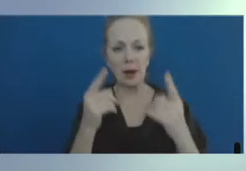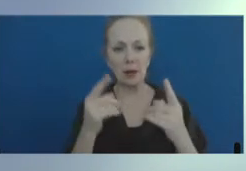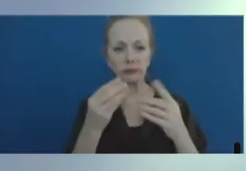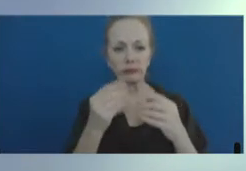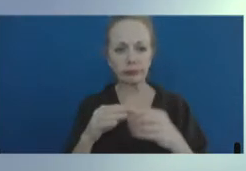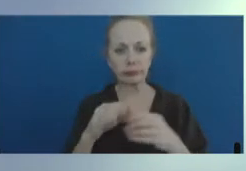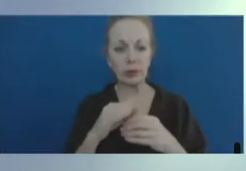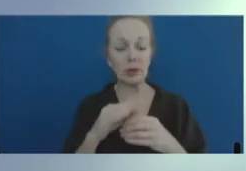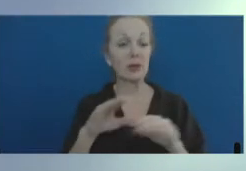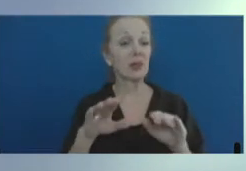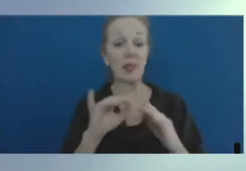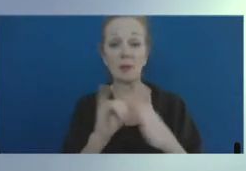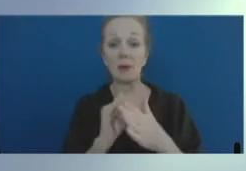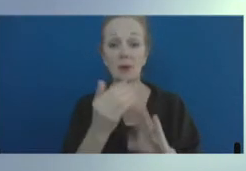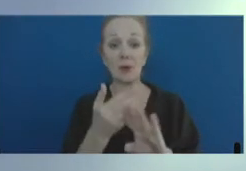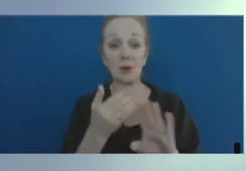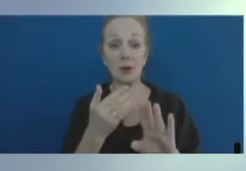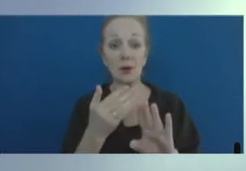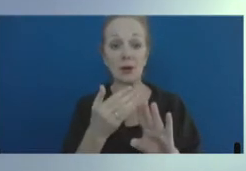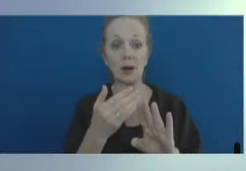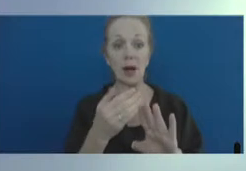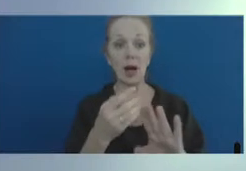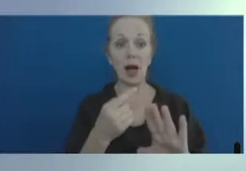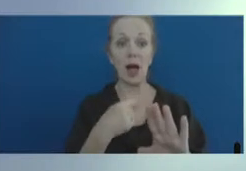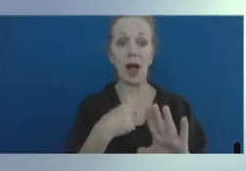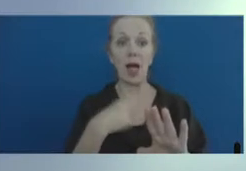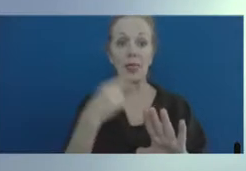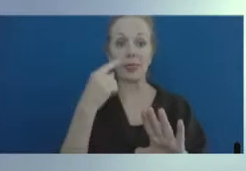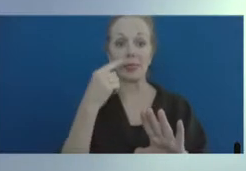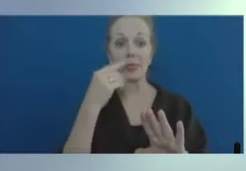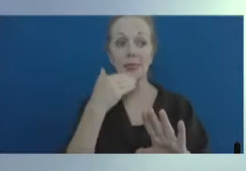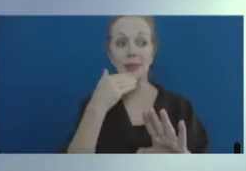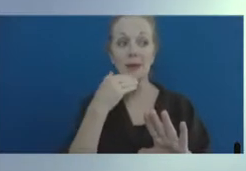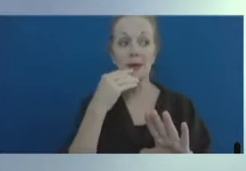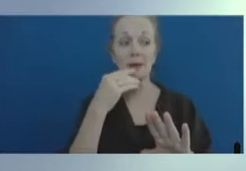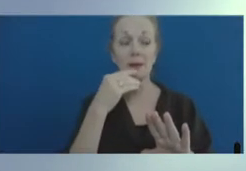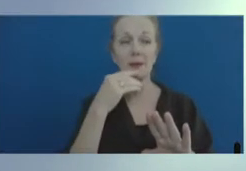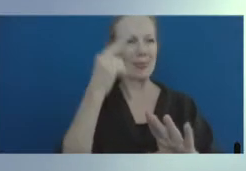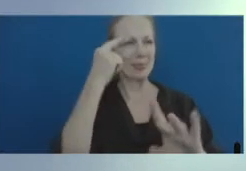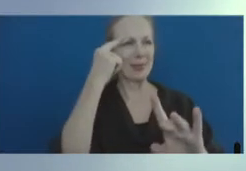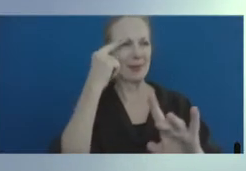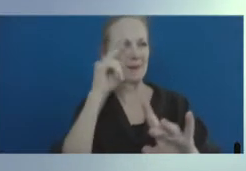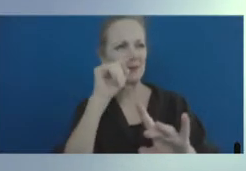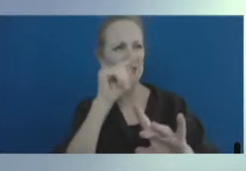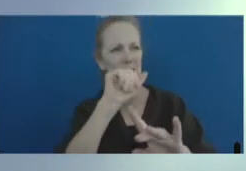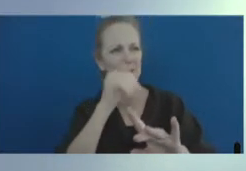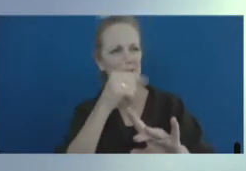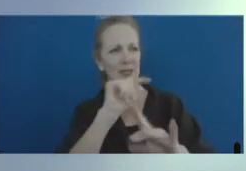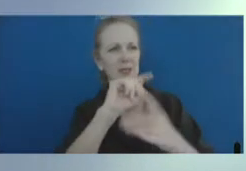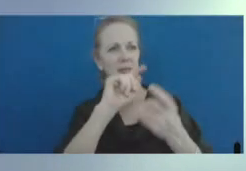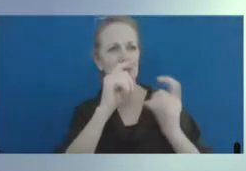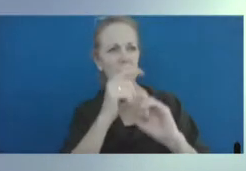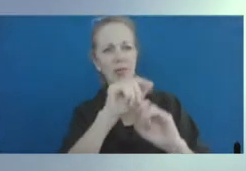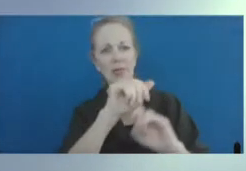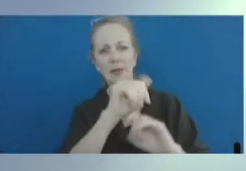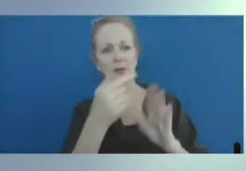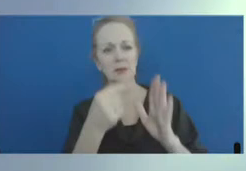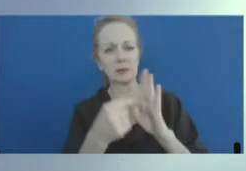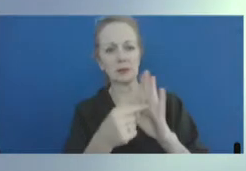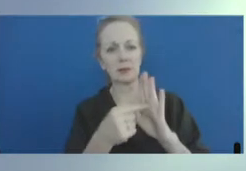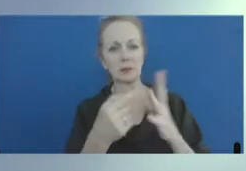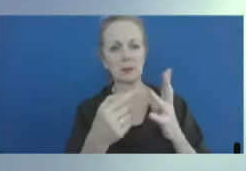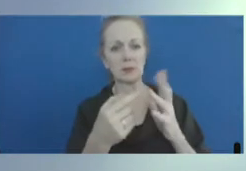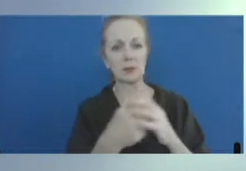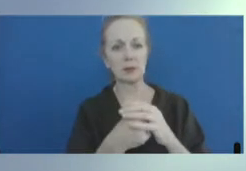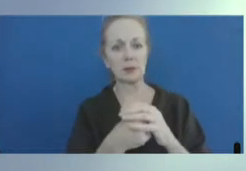that before. And I think the first text amendment that you outline is another example of, you know,